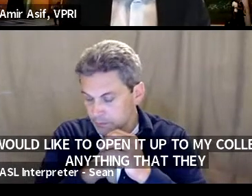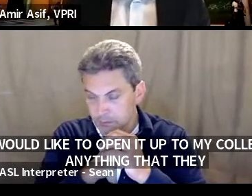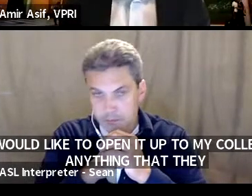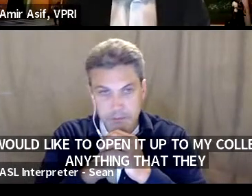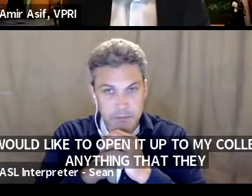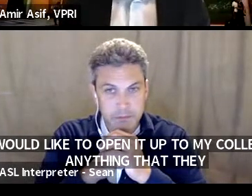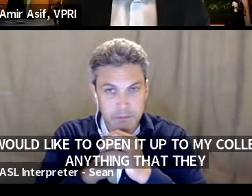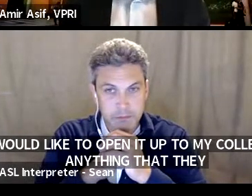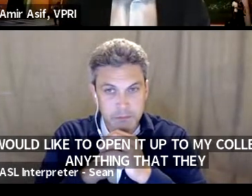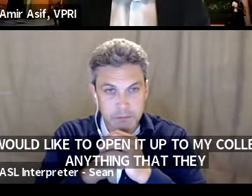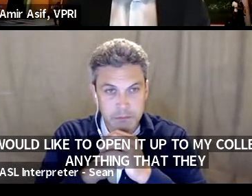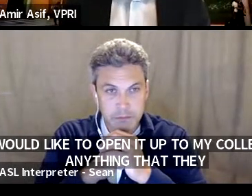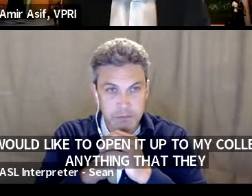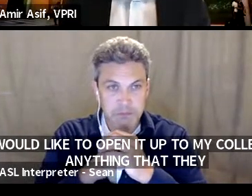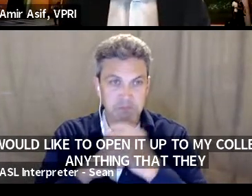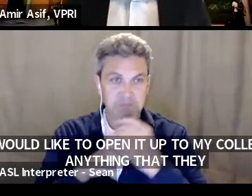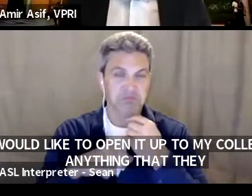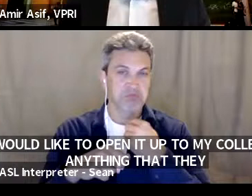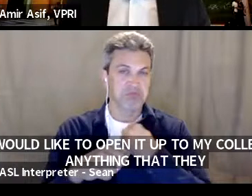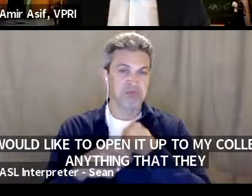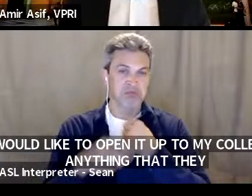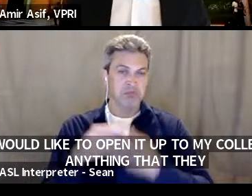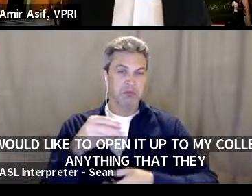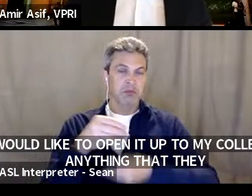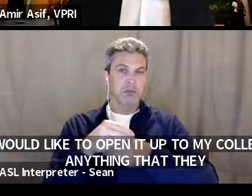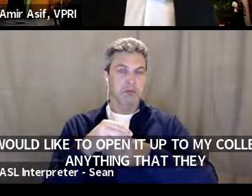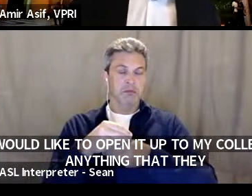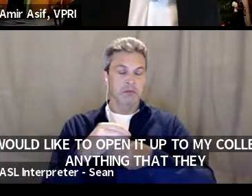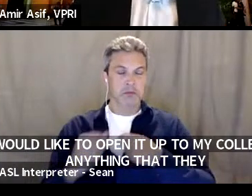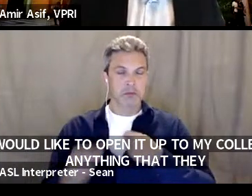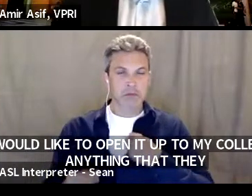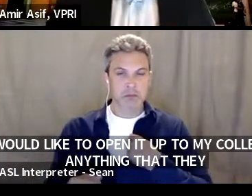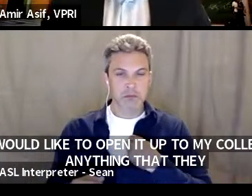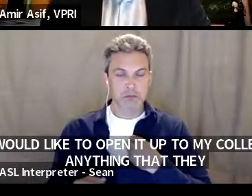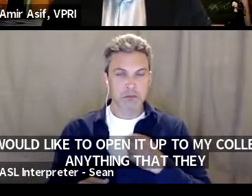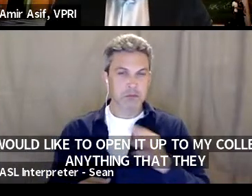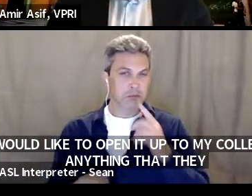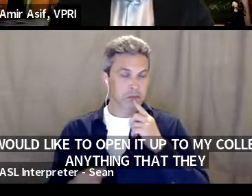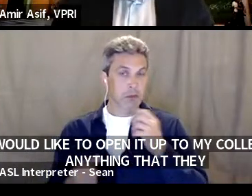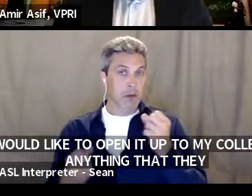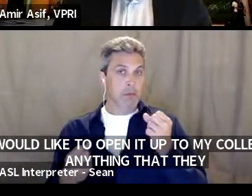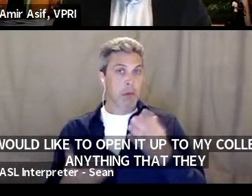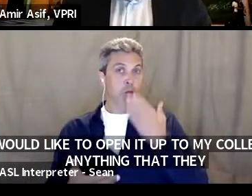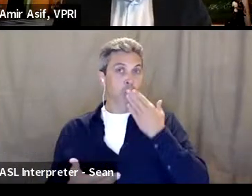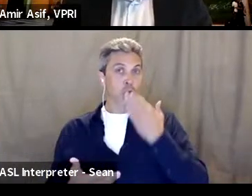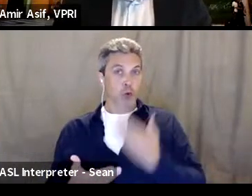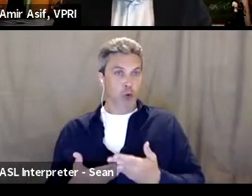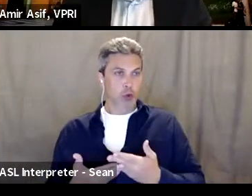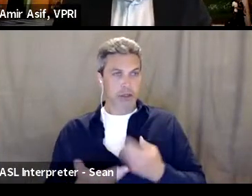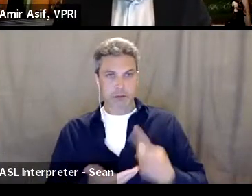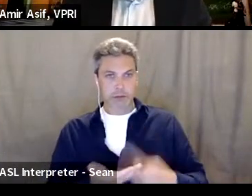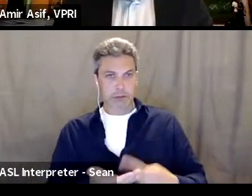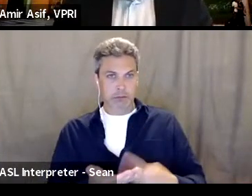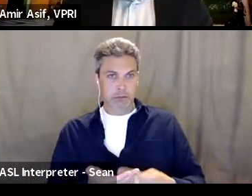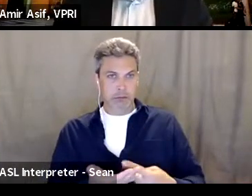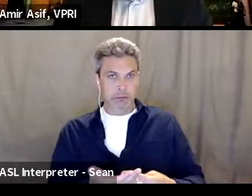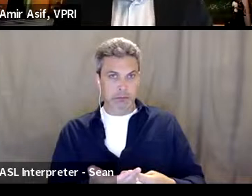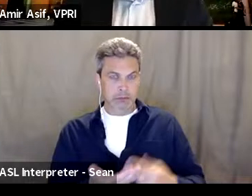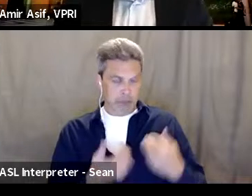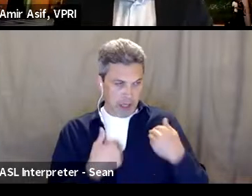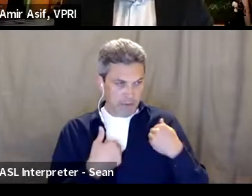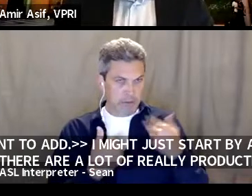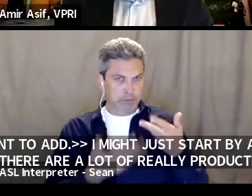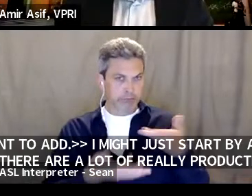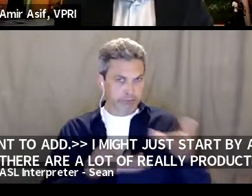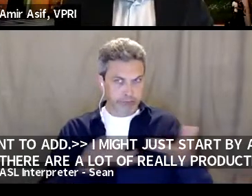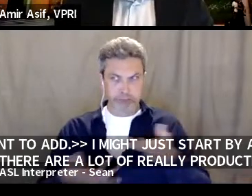I might just start by adding that there are a lot of really productive conversations going on. And one of the things that we